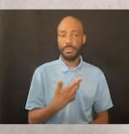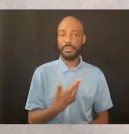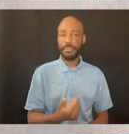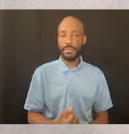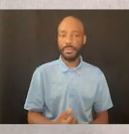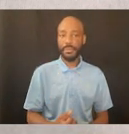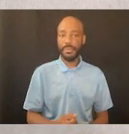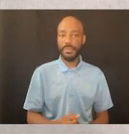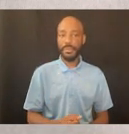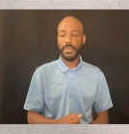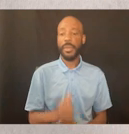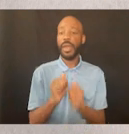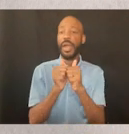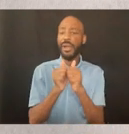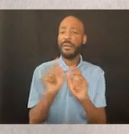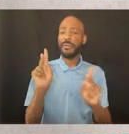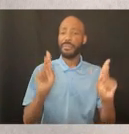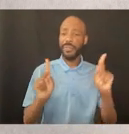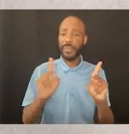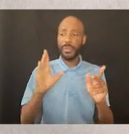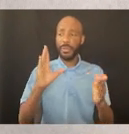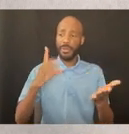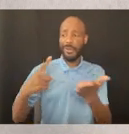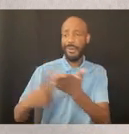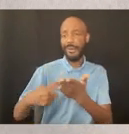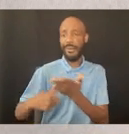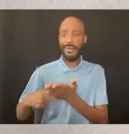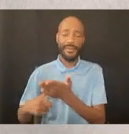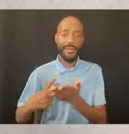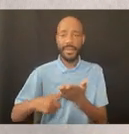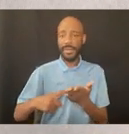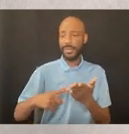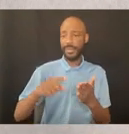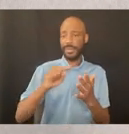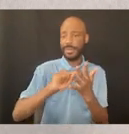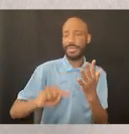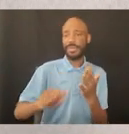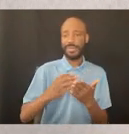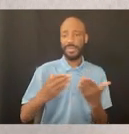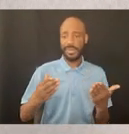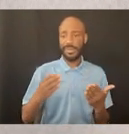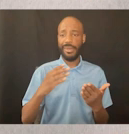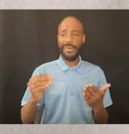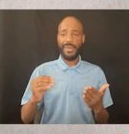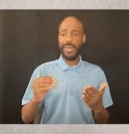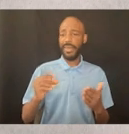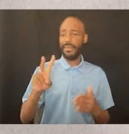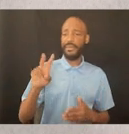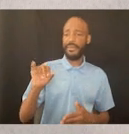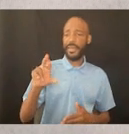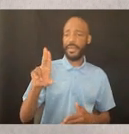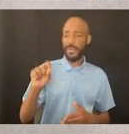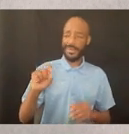way people were discussing these things and the spread of these